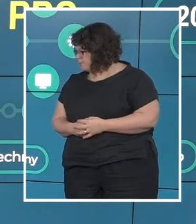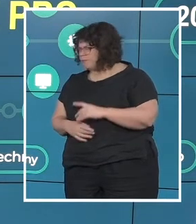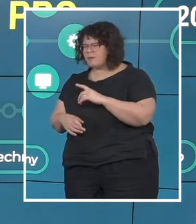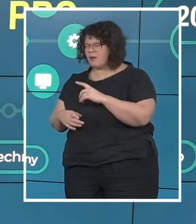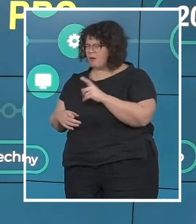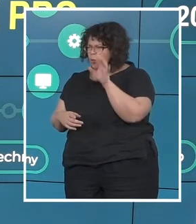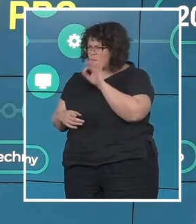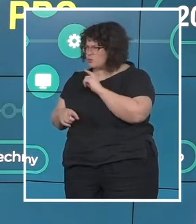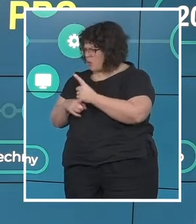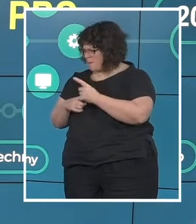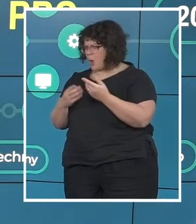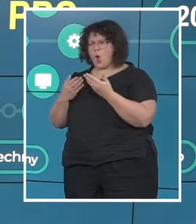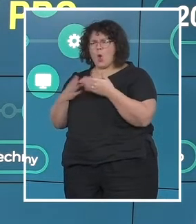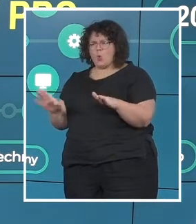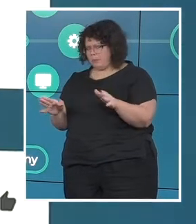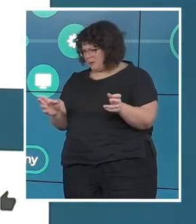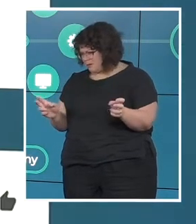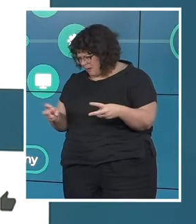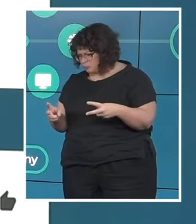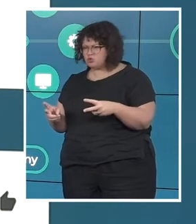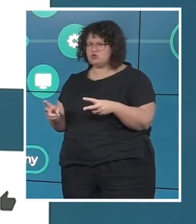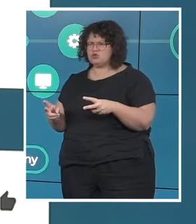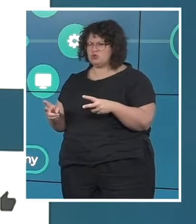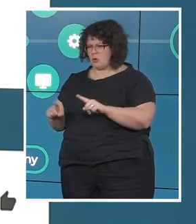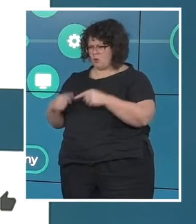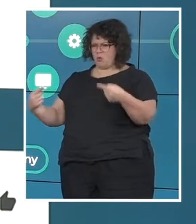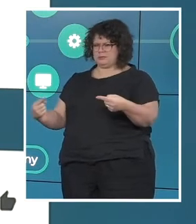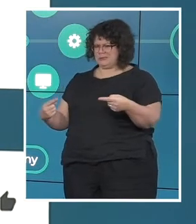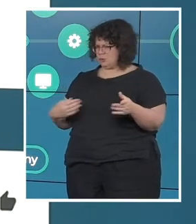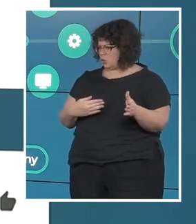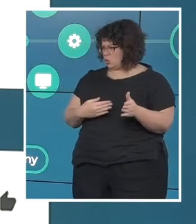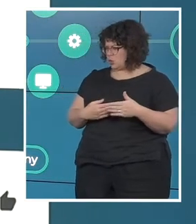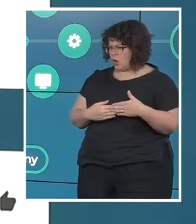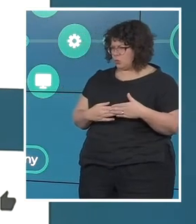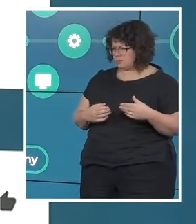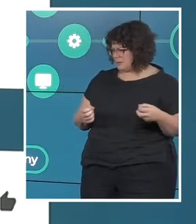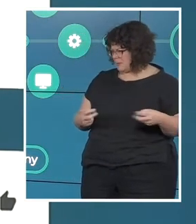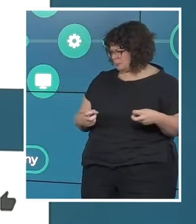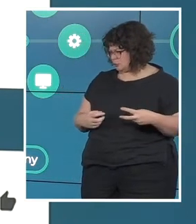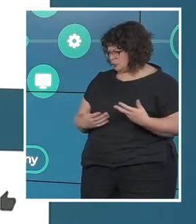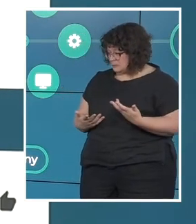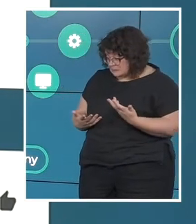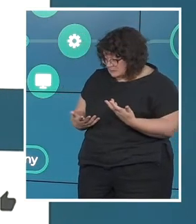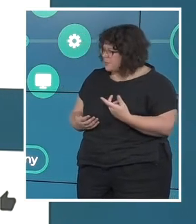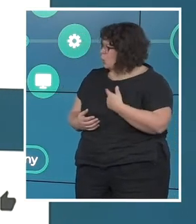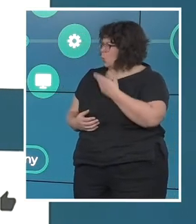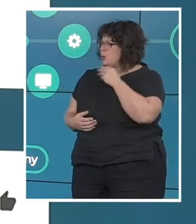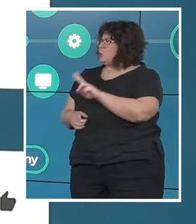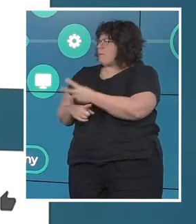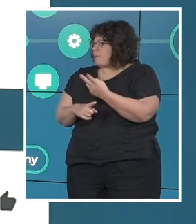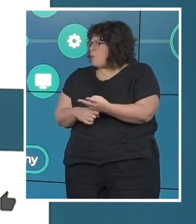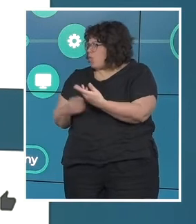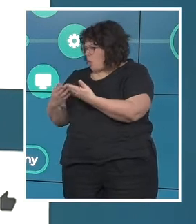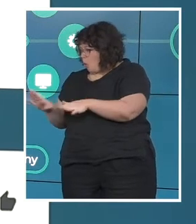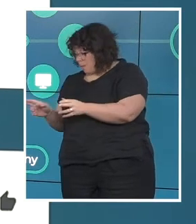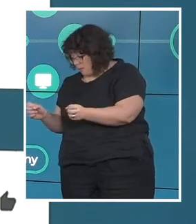Yeah, so we use both open captions and closed captions at the BBC, and I guess it all depends on the channel